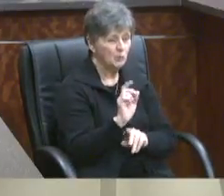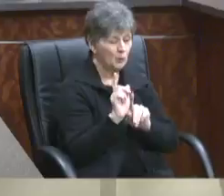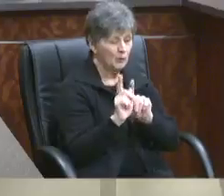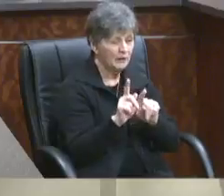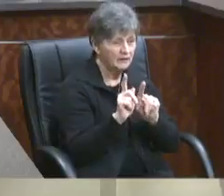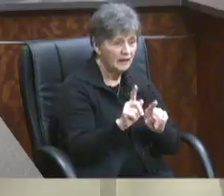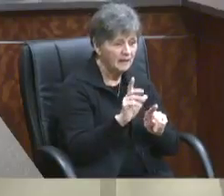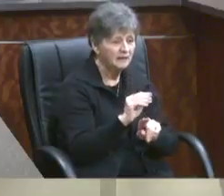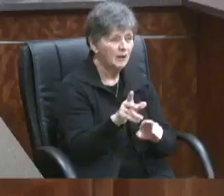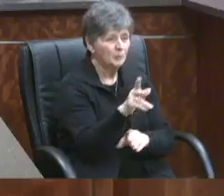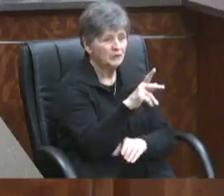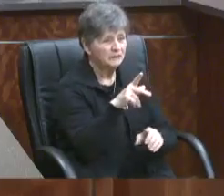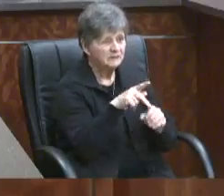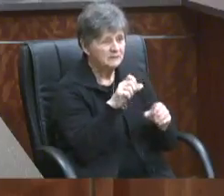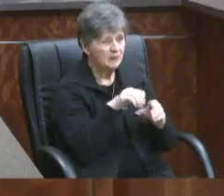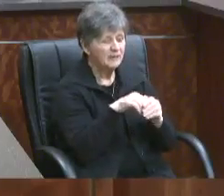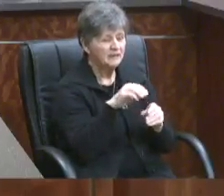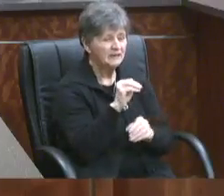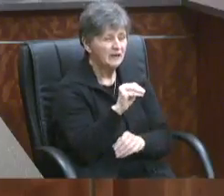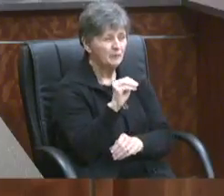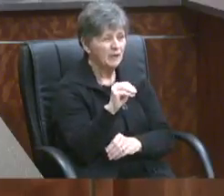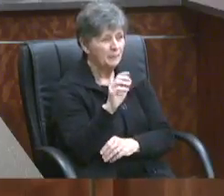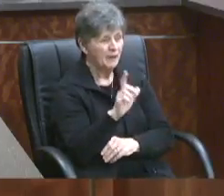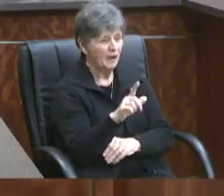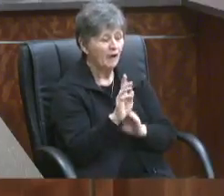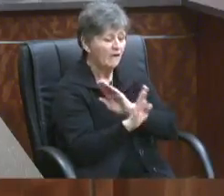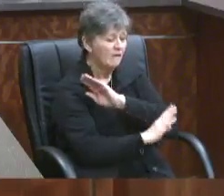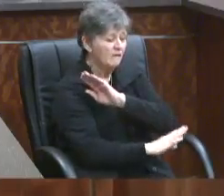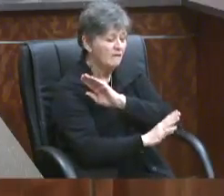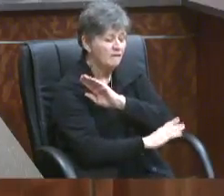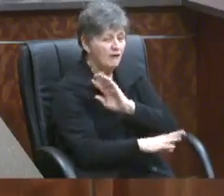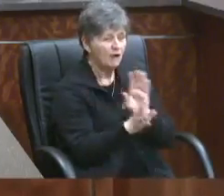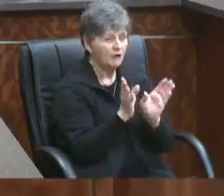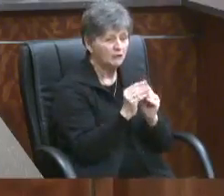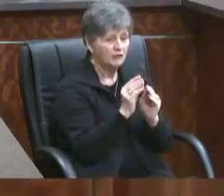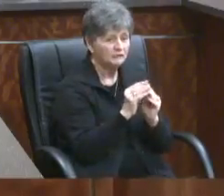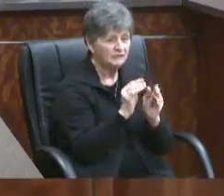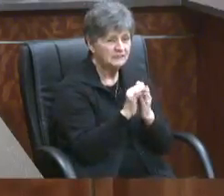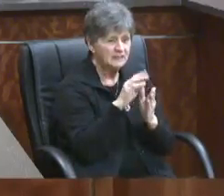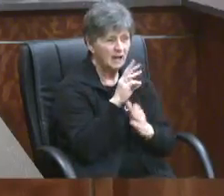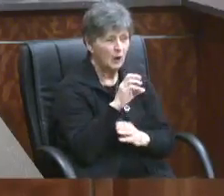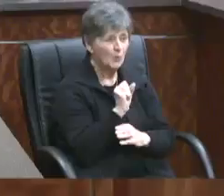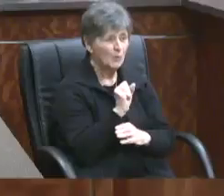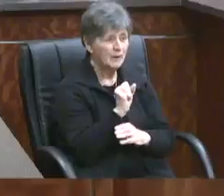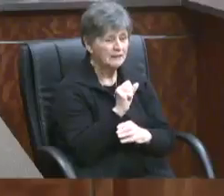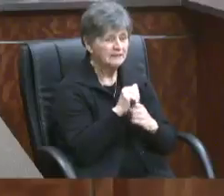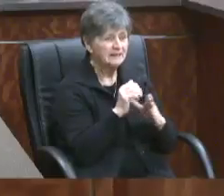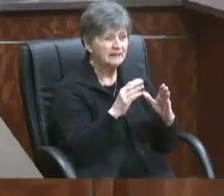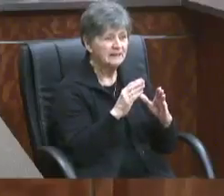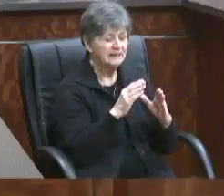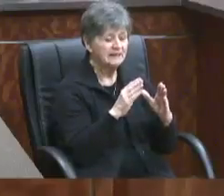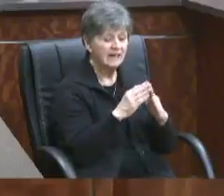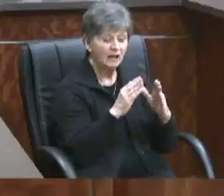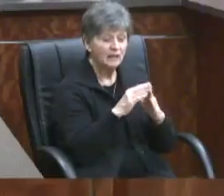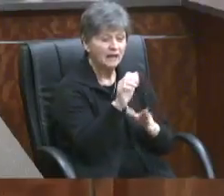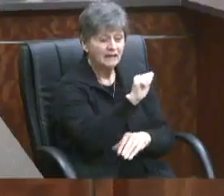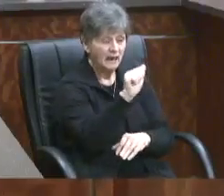and participate in the Maryland Municipal League's fall conference that was held in downtown